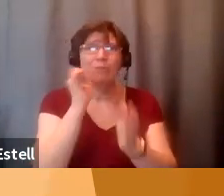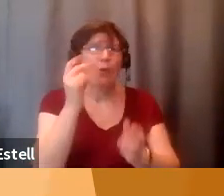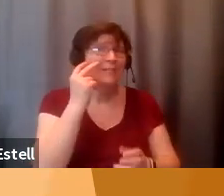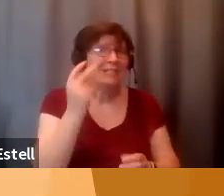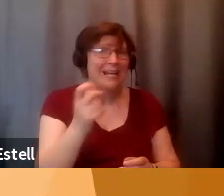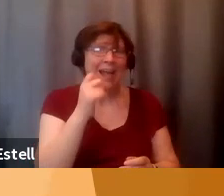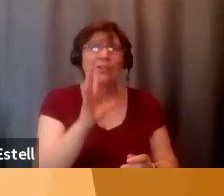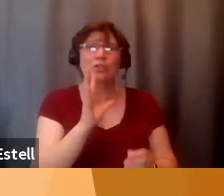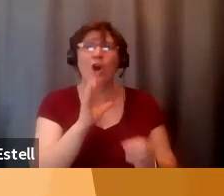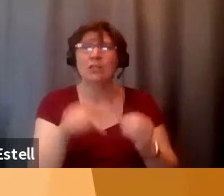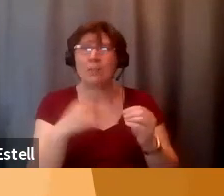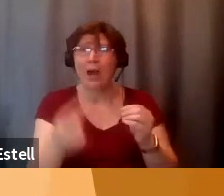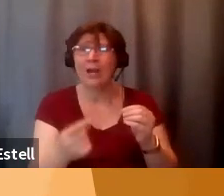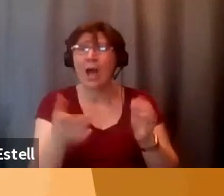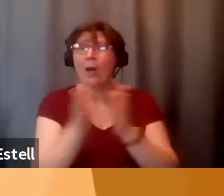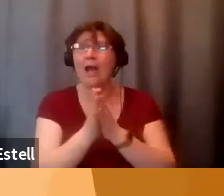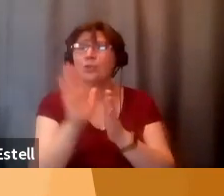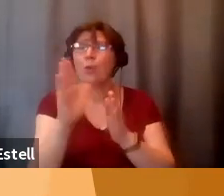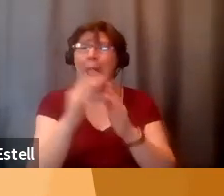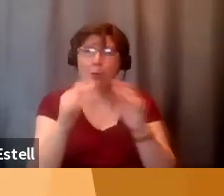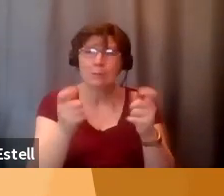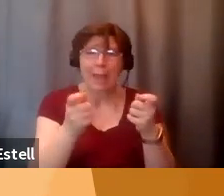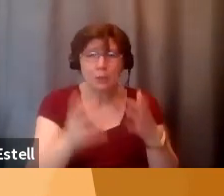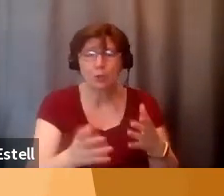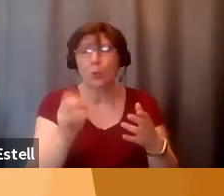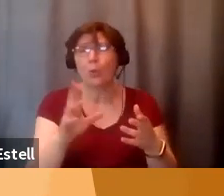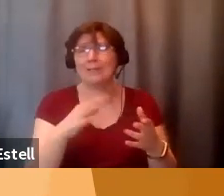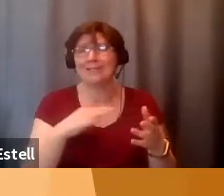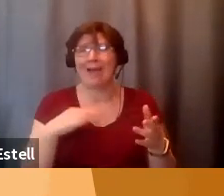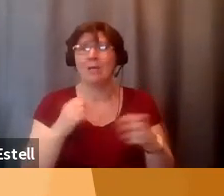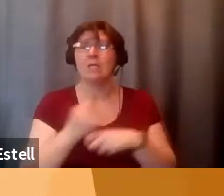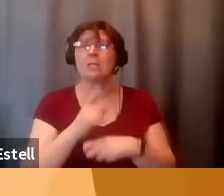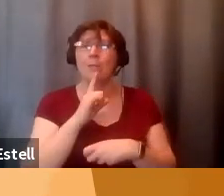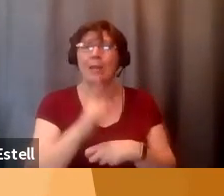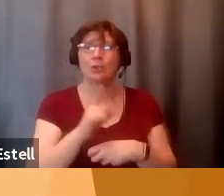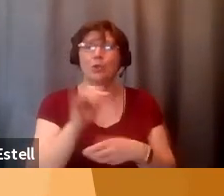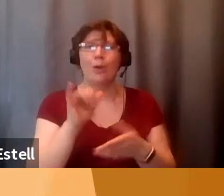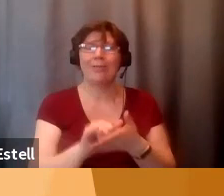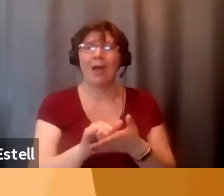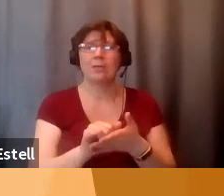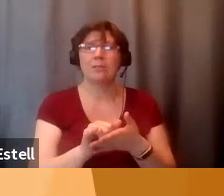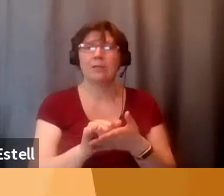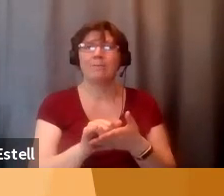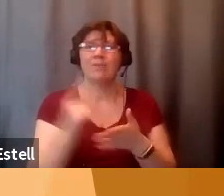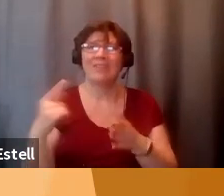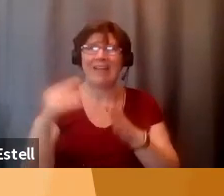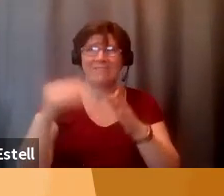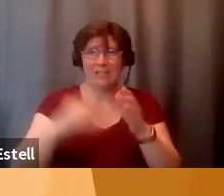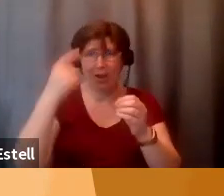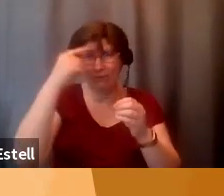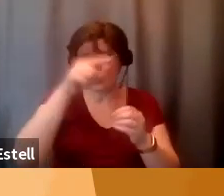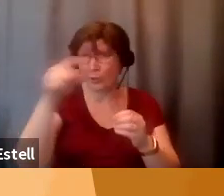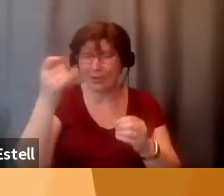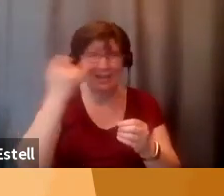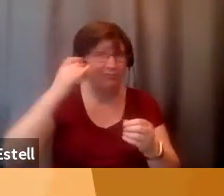haven't talked about it, I would ask your house manager or your staff to make sure that they have filled it out for you. And if they